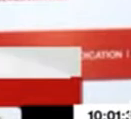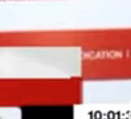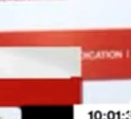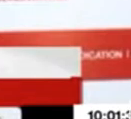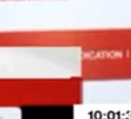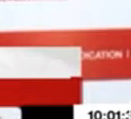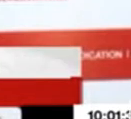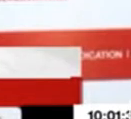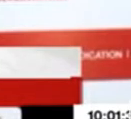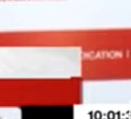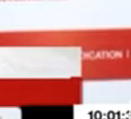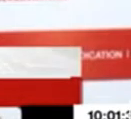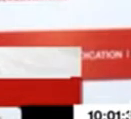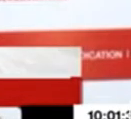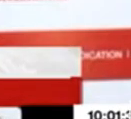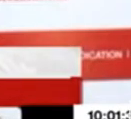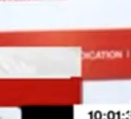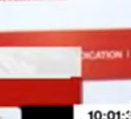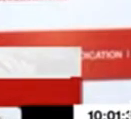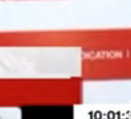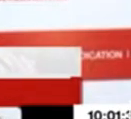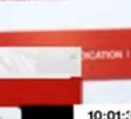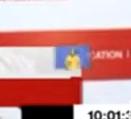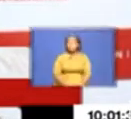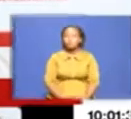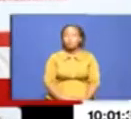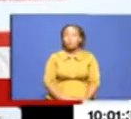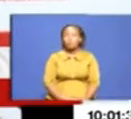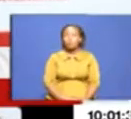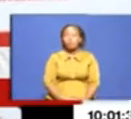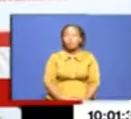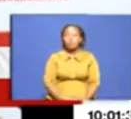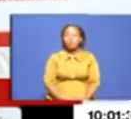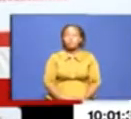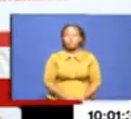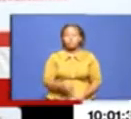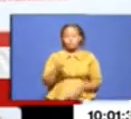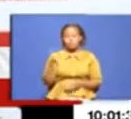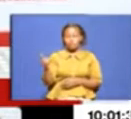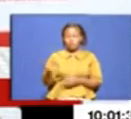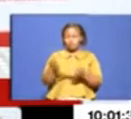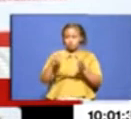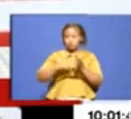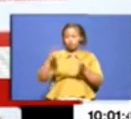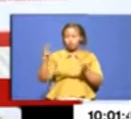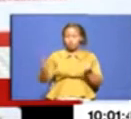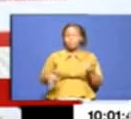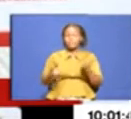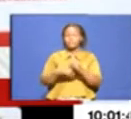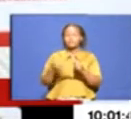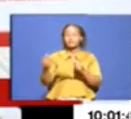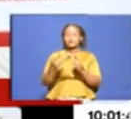act shall resign from the public office at least 6 months before the date of election.